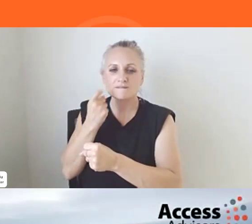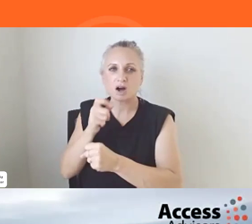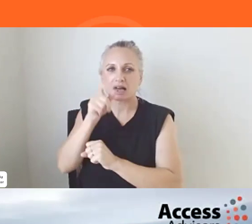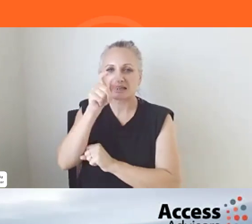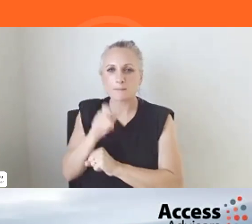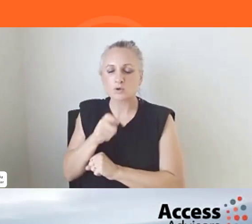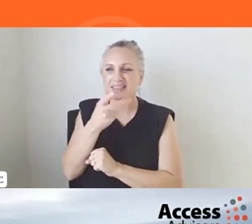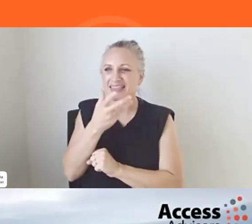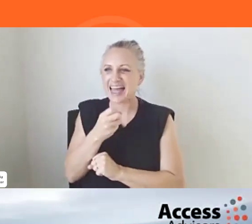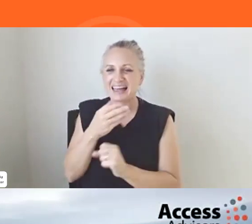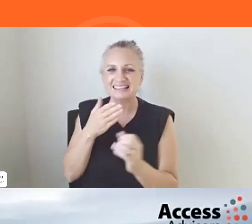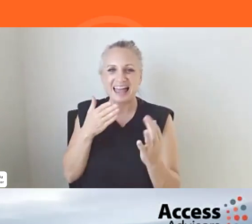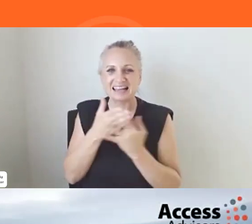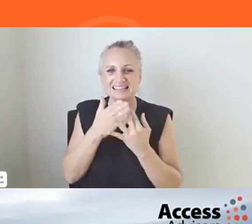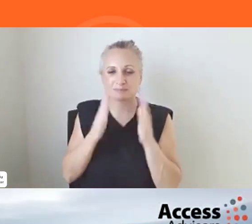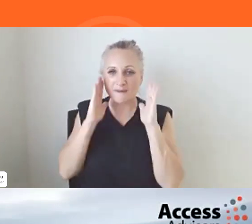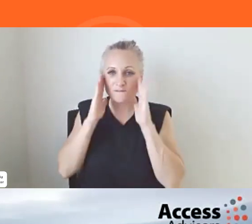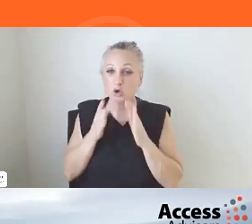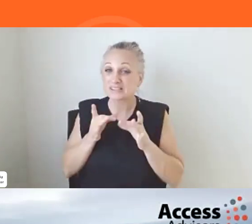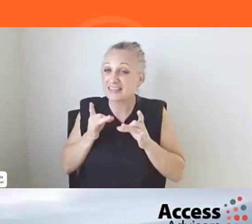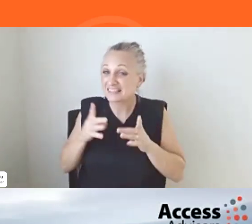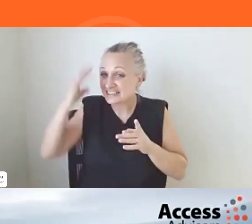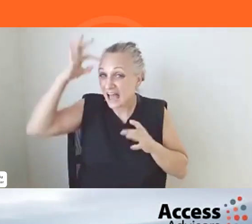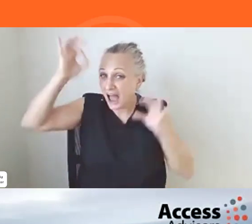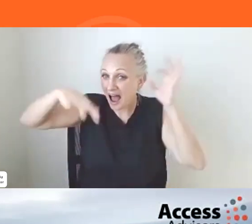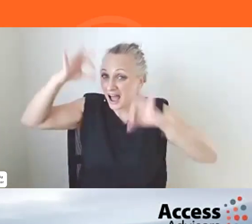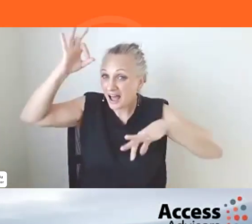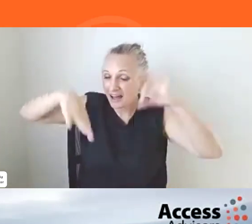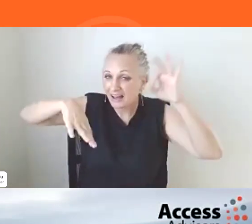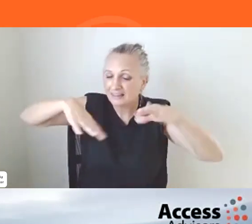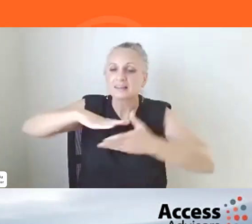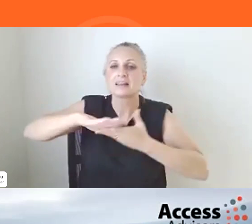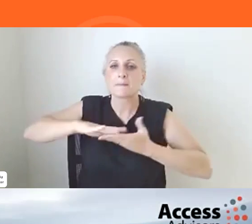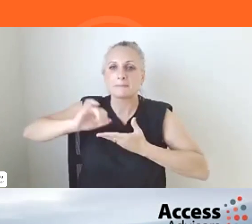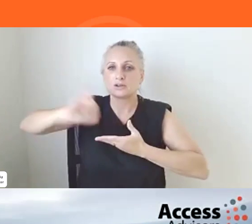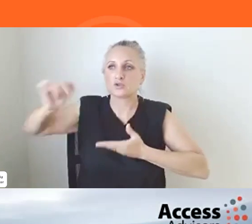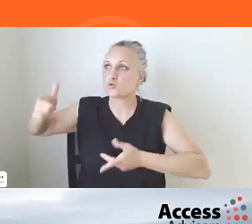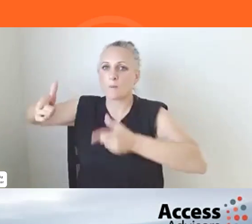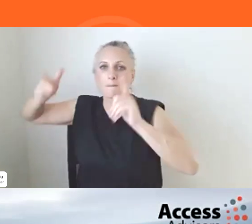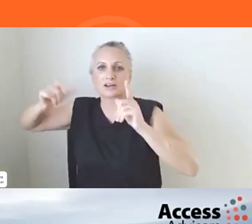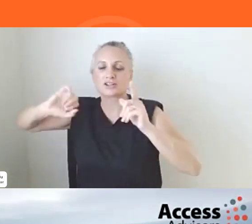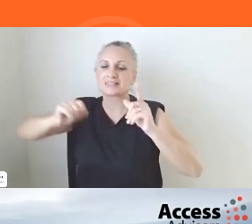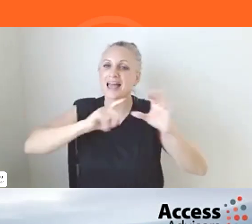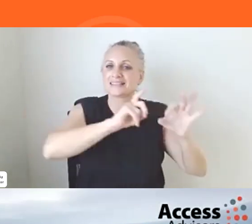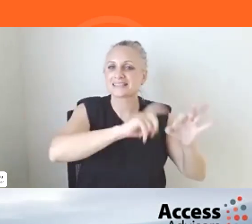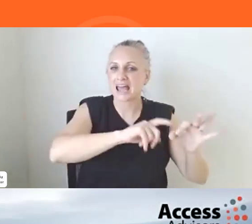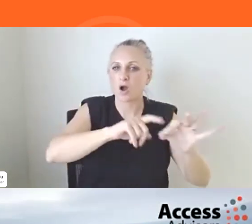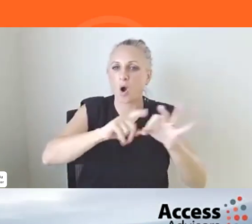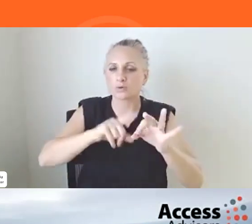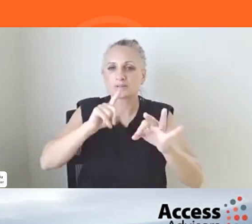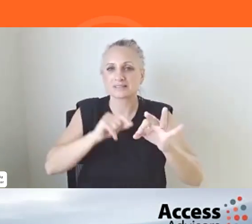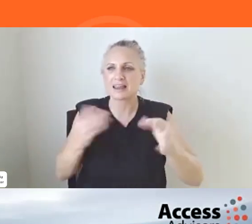of that, you can talk to your managers and stakeholders about, that it saves